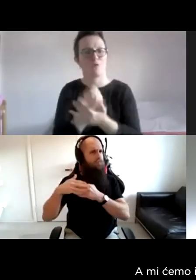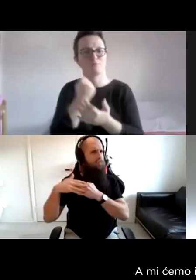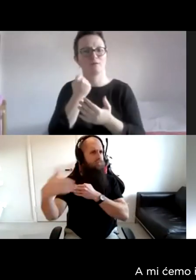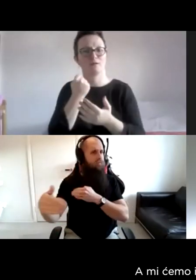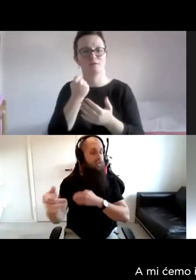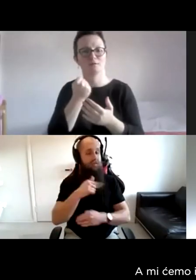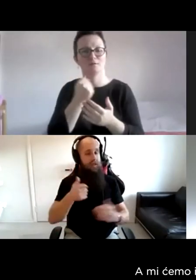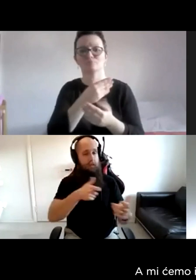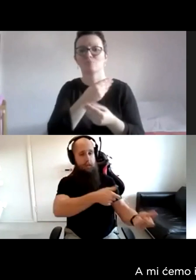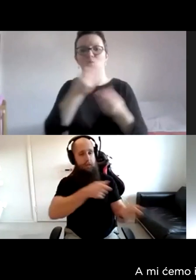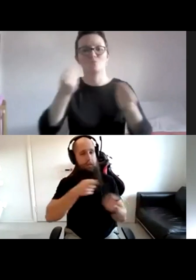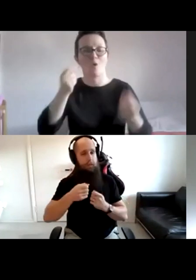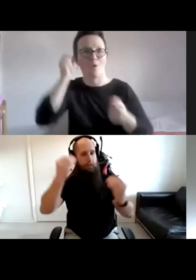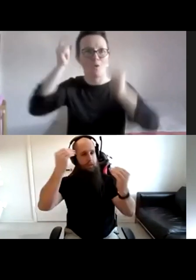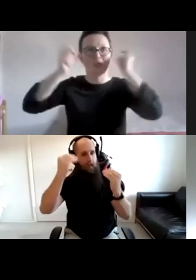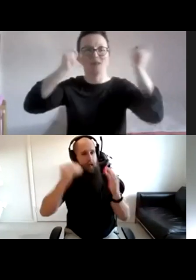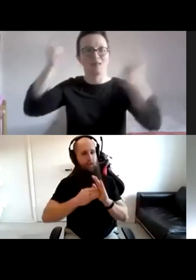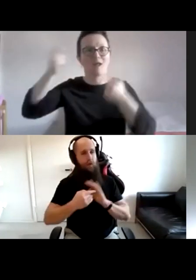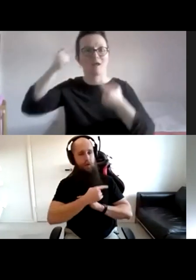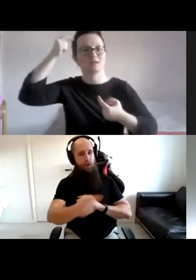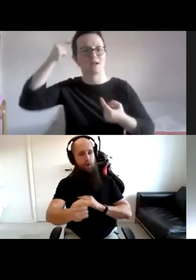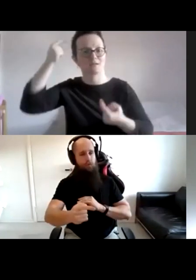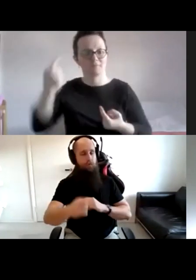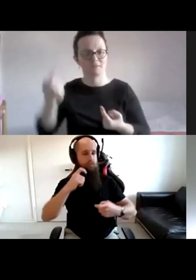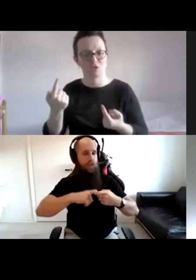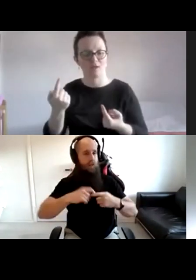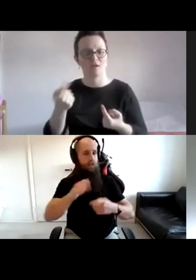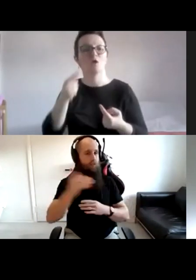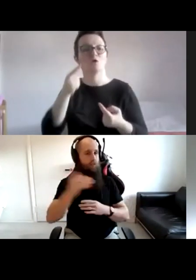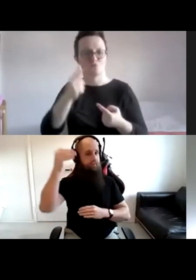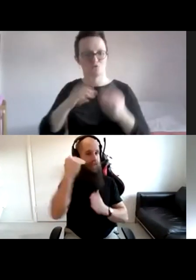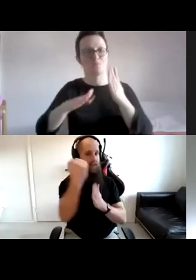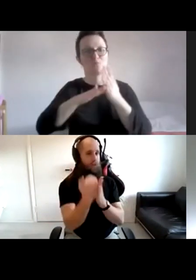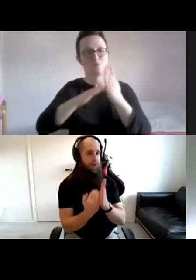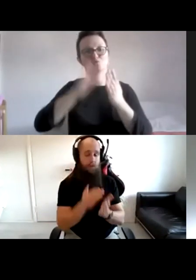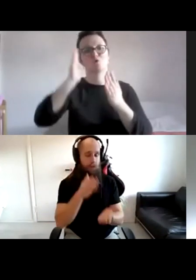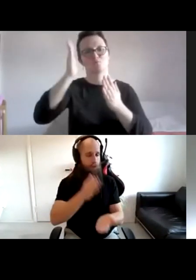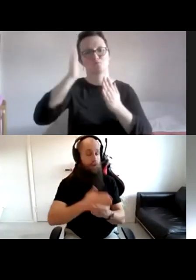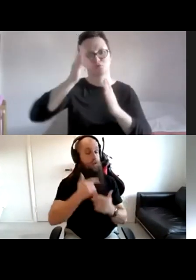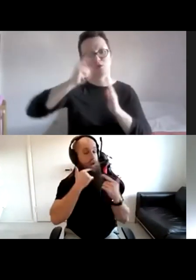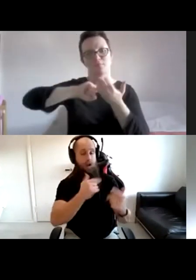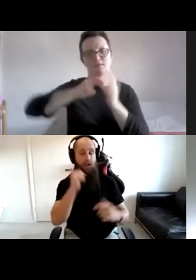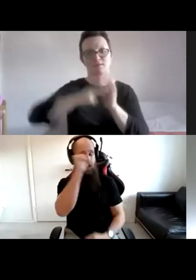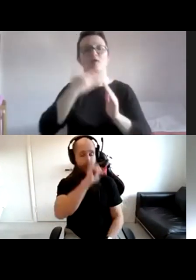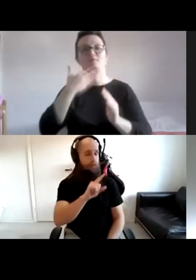future programming. Thank you. Thank you very much.